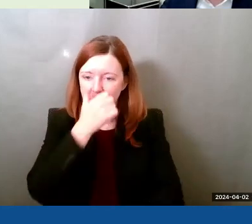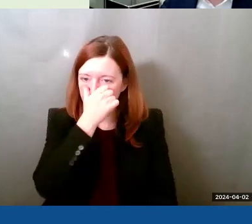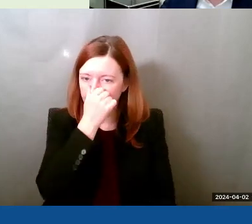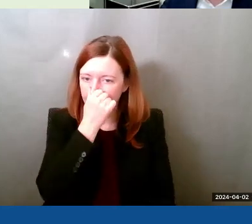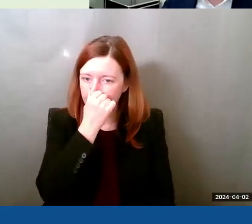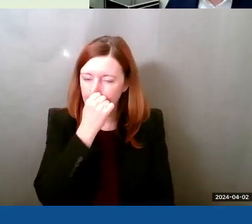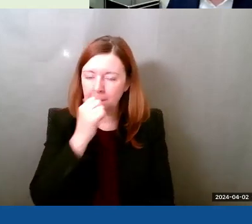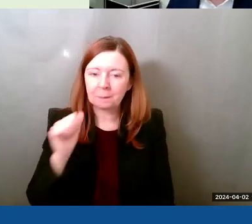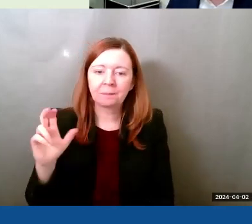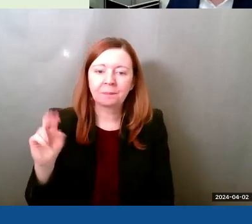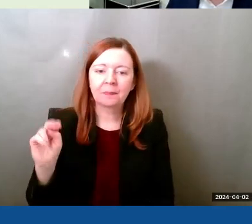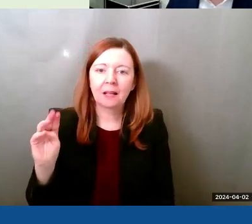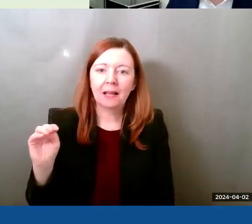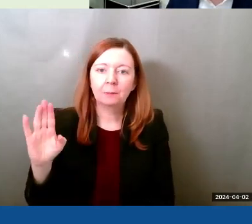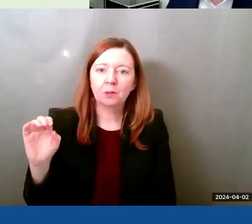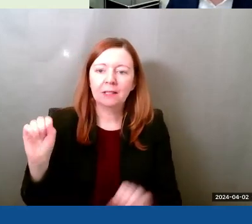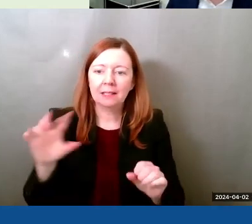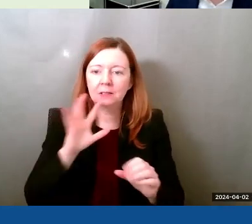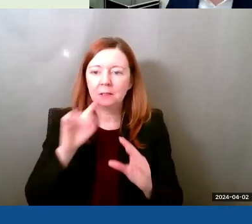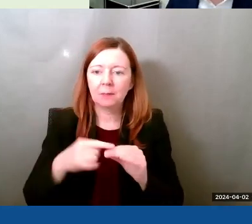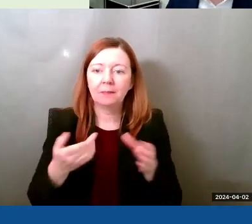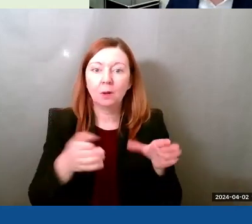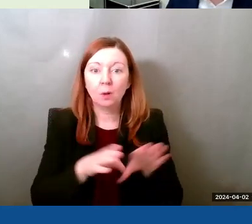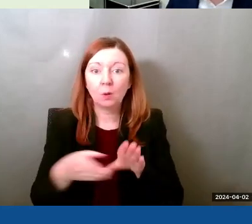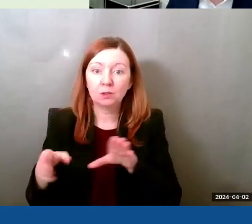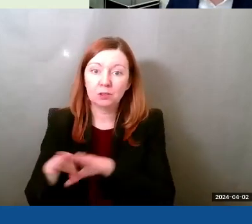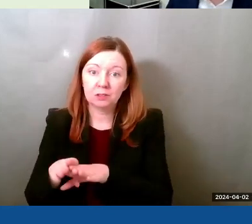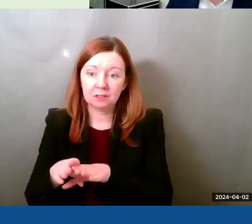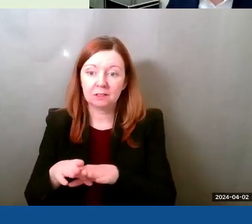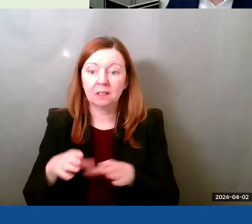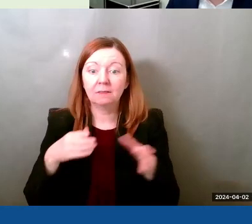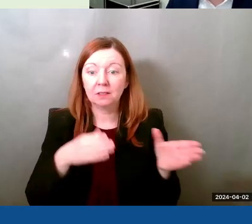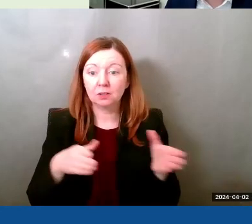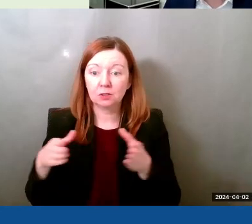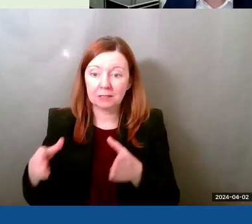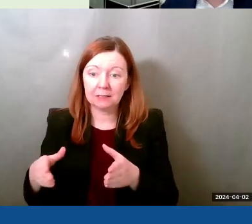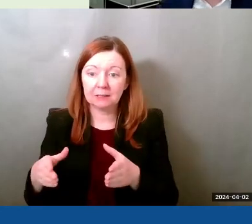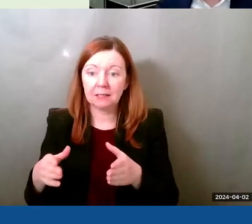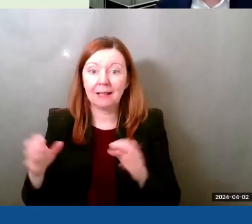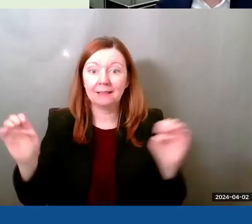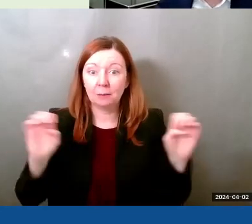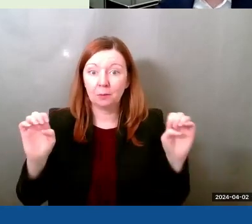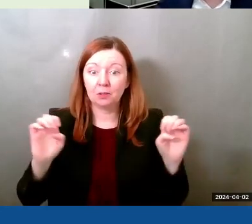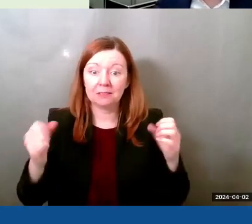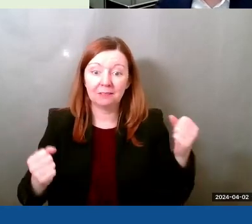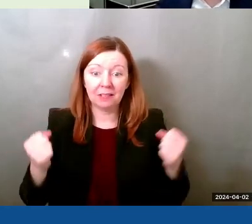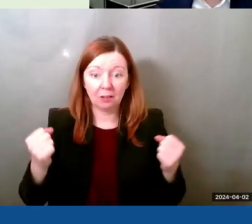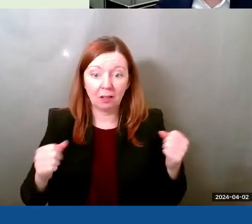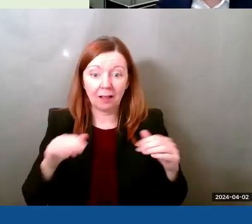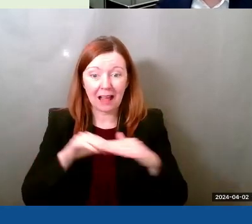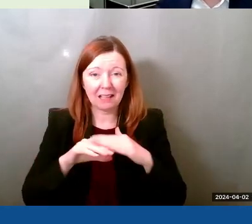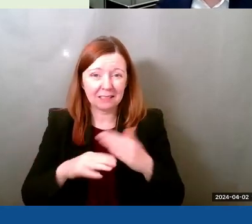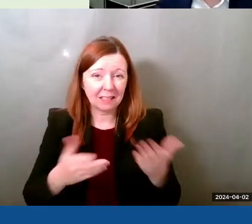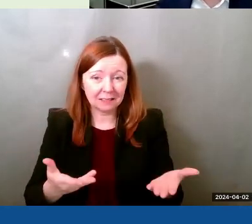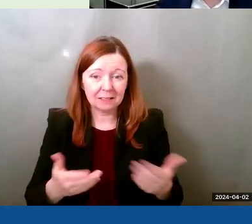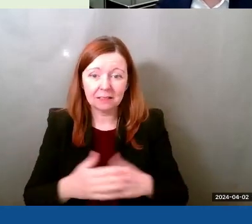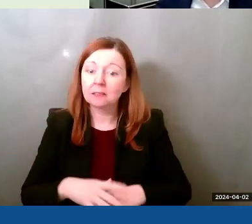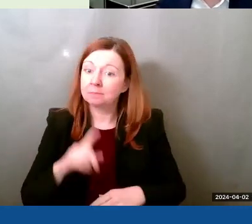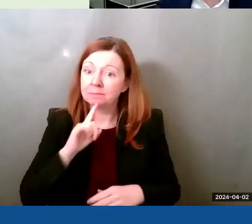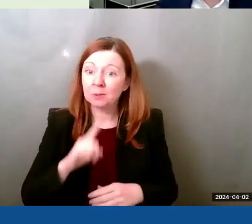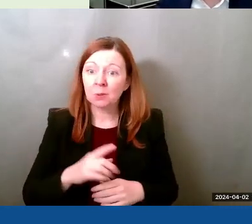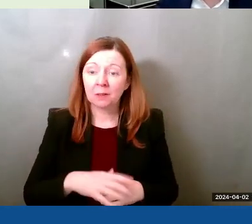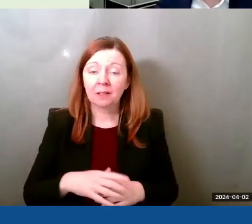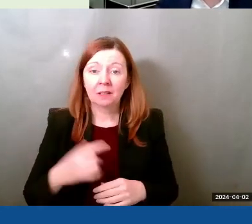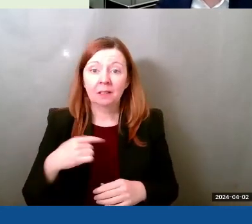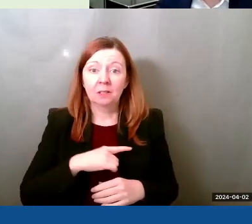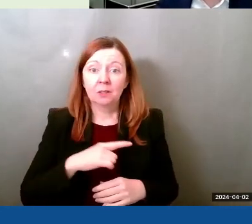Anne Marie, can you also speak to the closures of the streets and the emergency vehicle access and how you're thinking about that? Sure. Yeah.